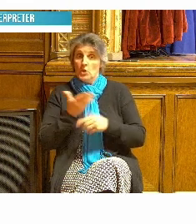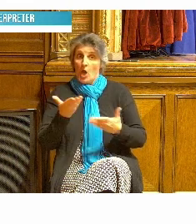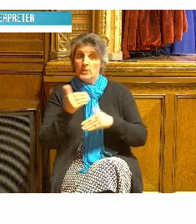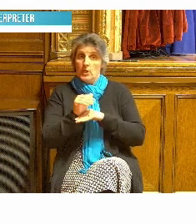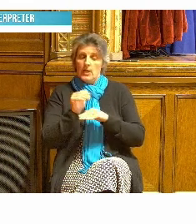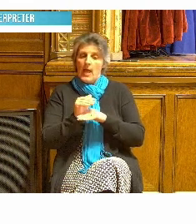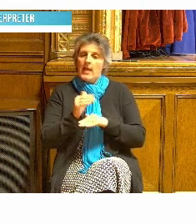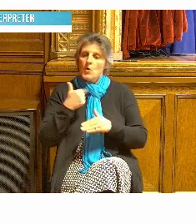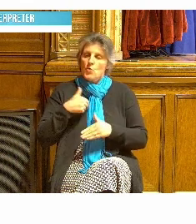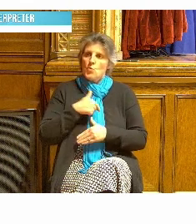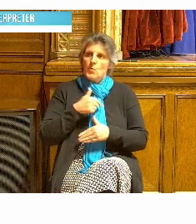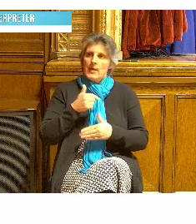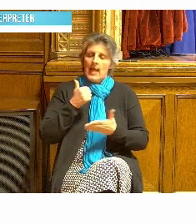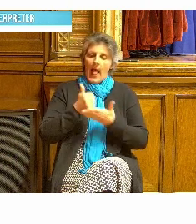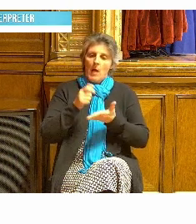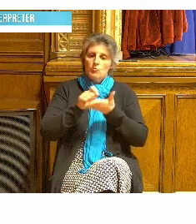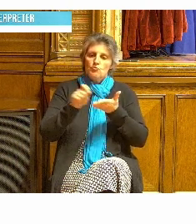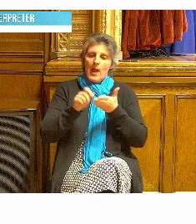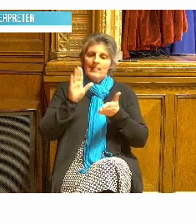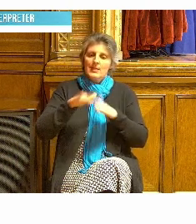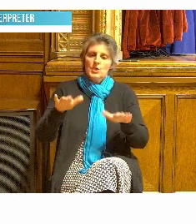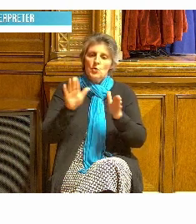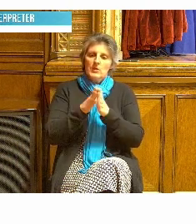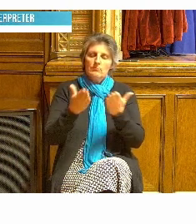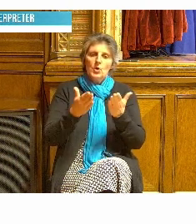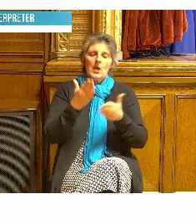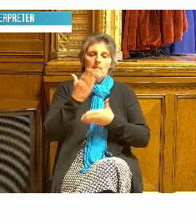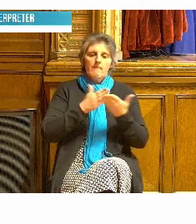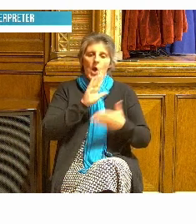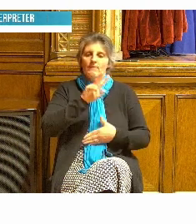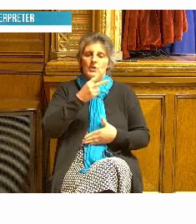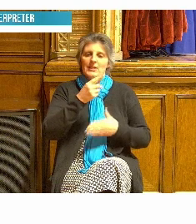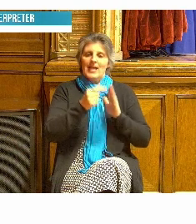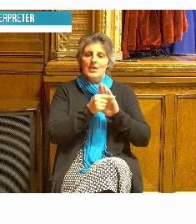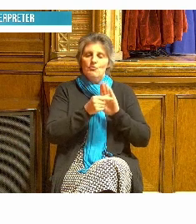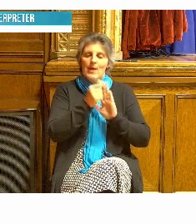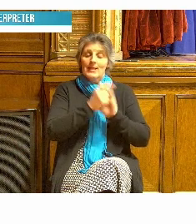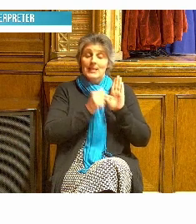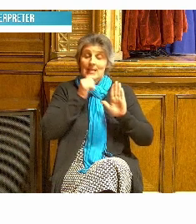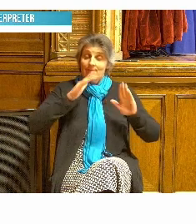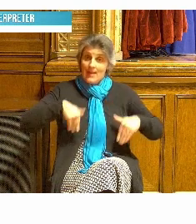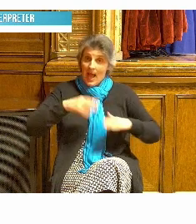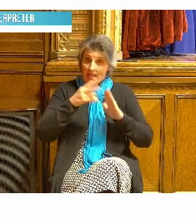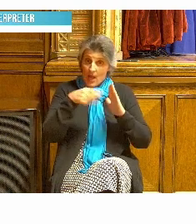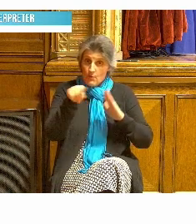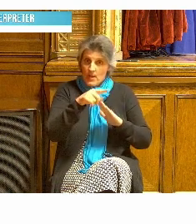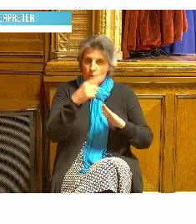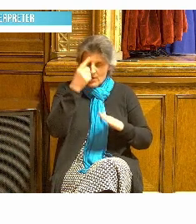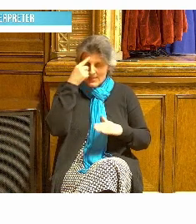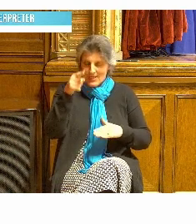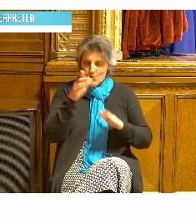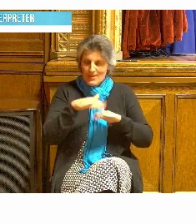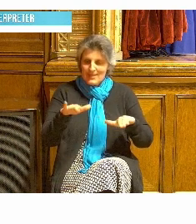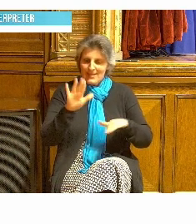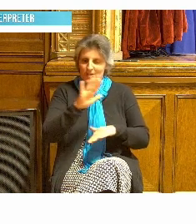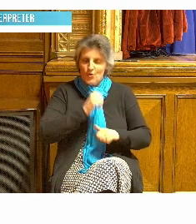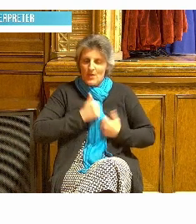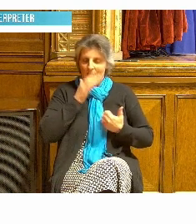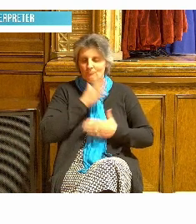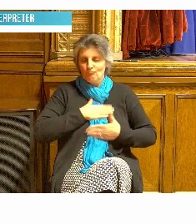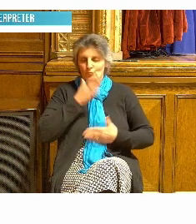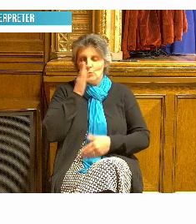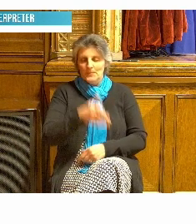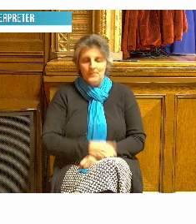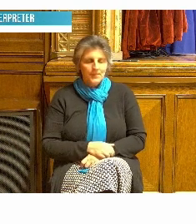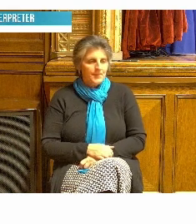In fact, we helped write this children's book with her that's part of our second grade lesson. And if you haven't gotten a chance to read it yet, we think you and the young kids in your life would really